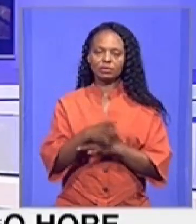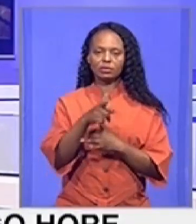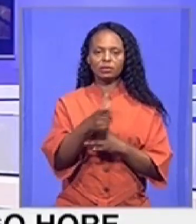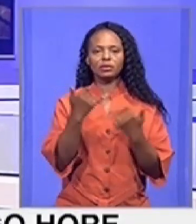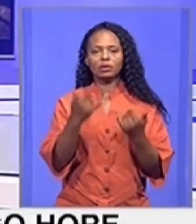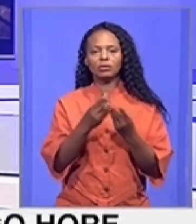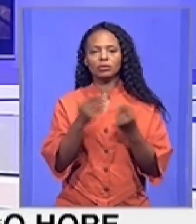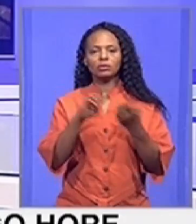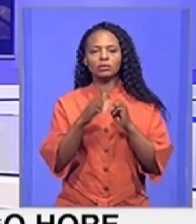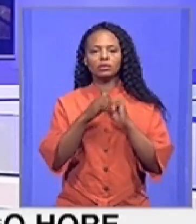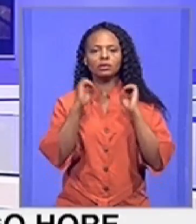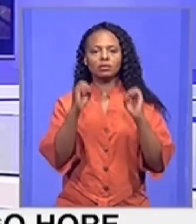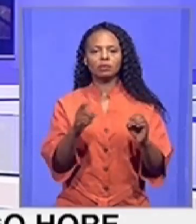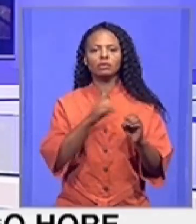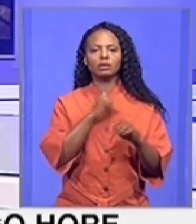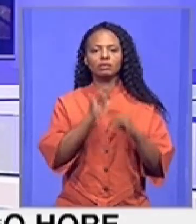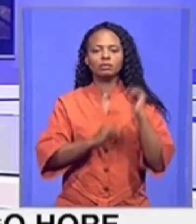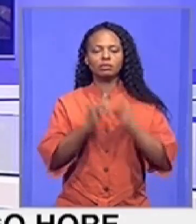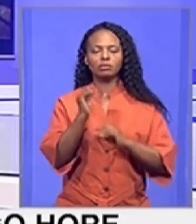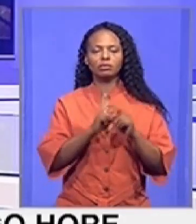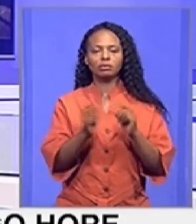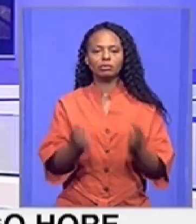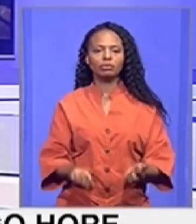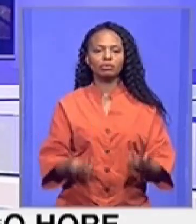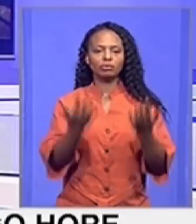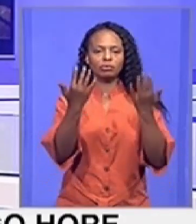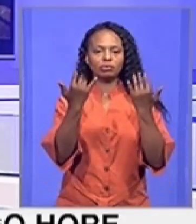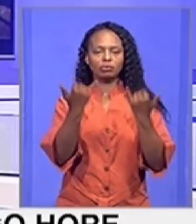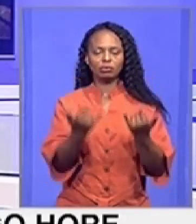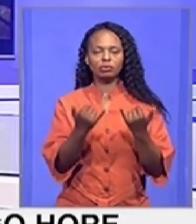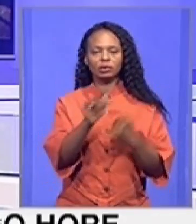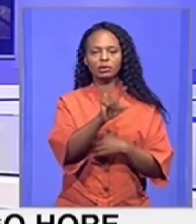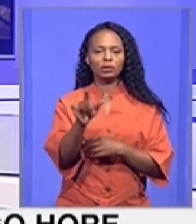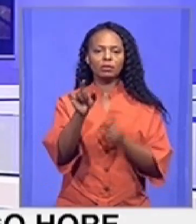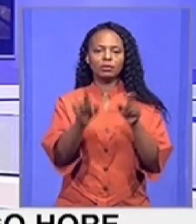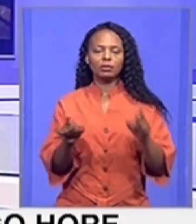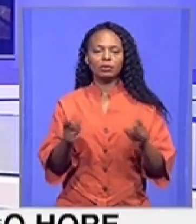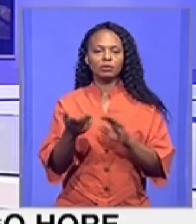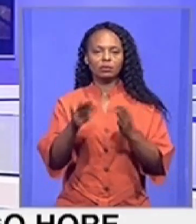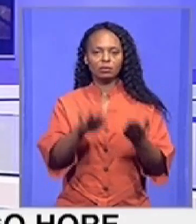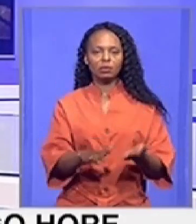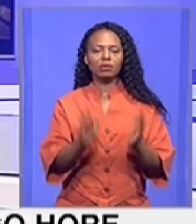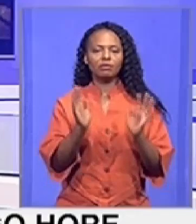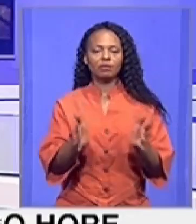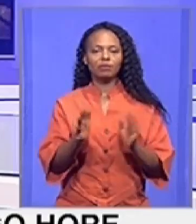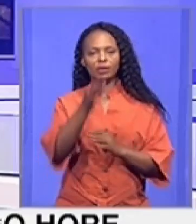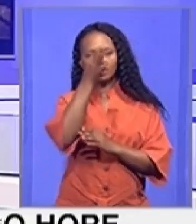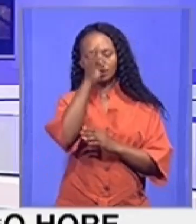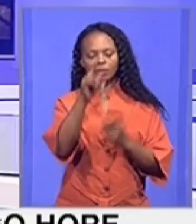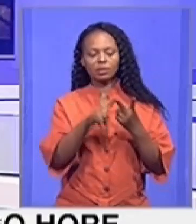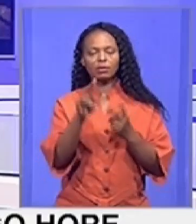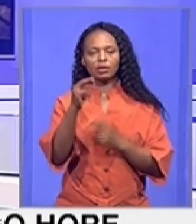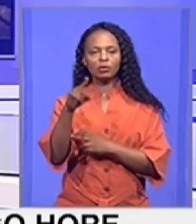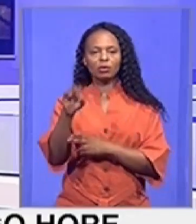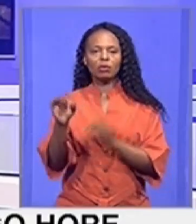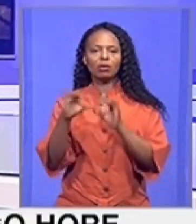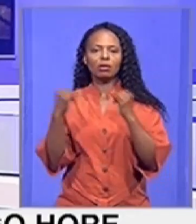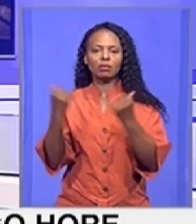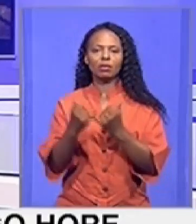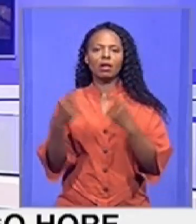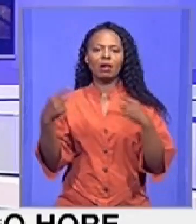mollo shisitse moaho setsing sa Johannesburg moo ho ileng a hlokala batho ba 77 mmuso le di NGO di betse dithulana